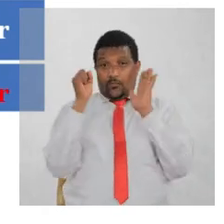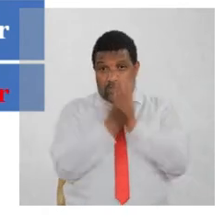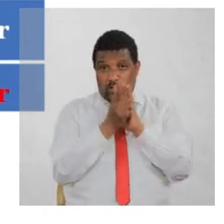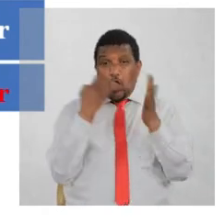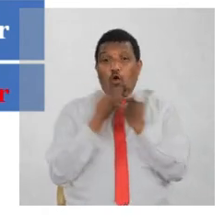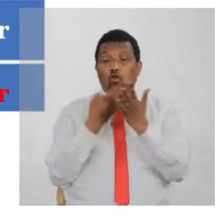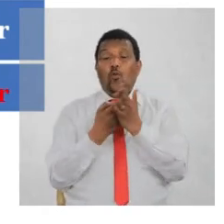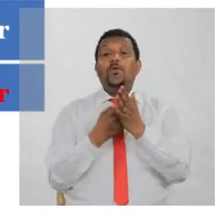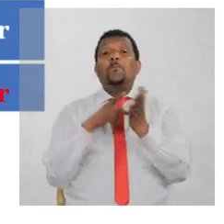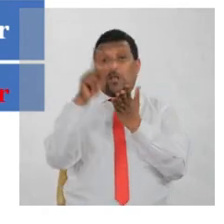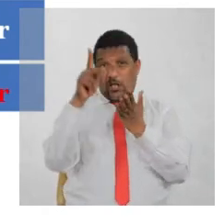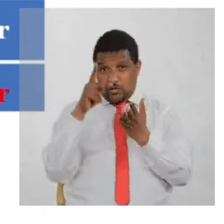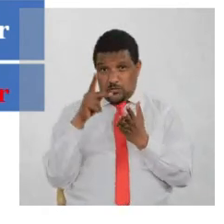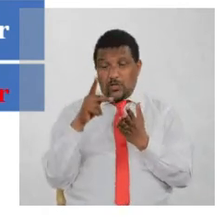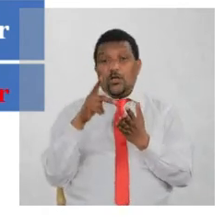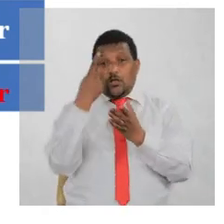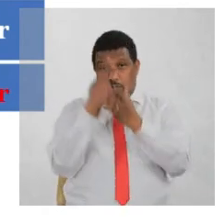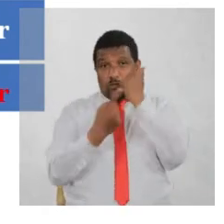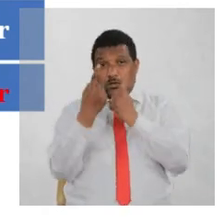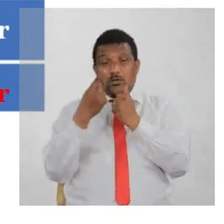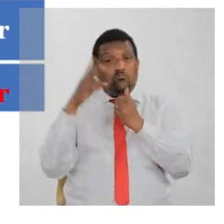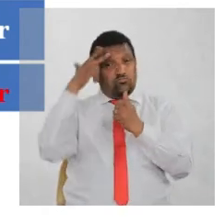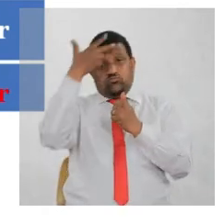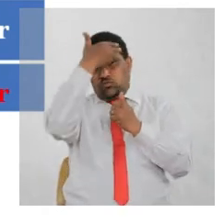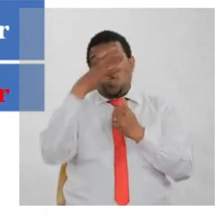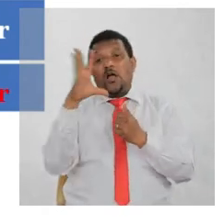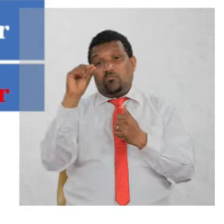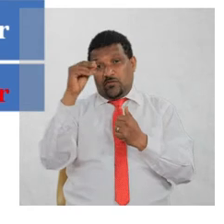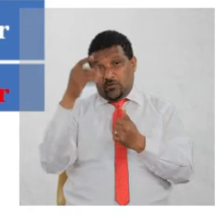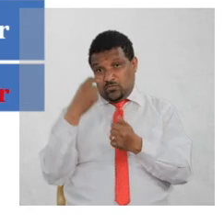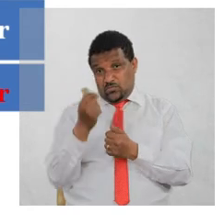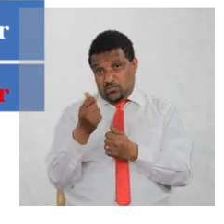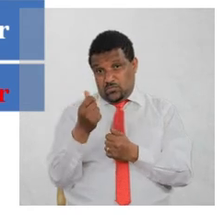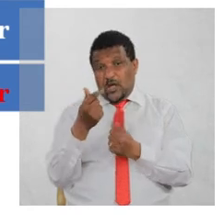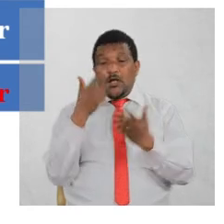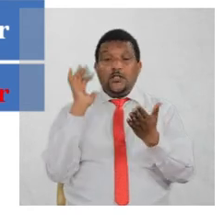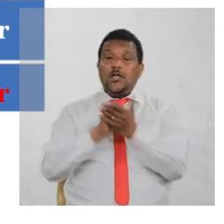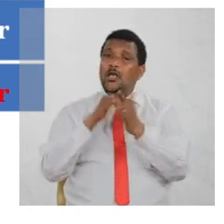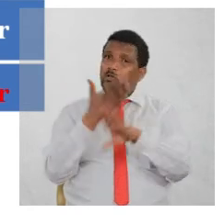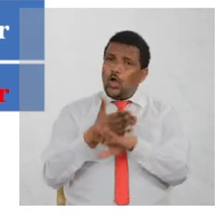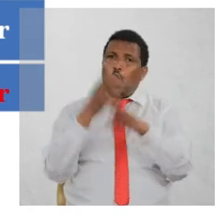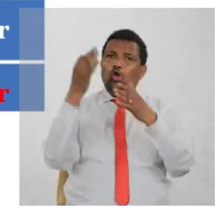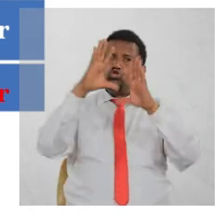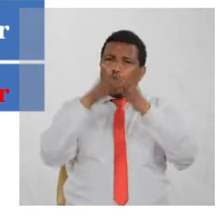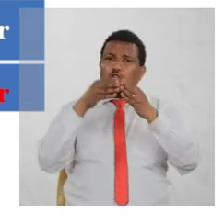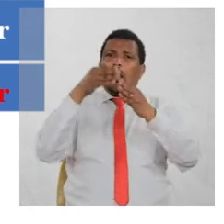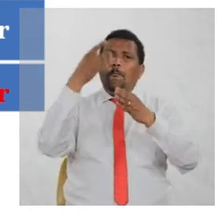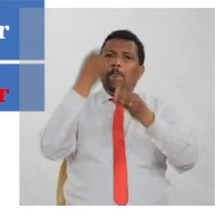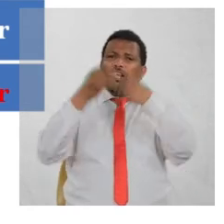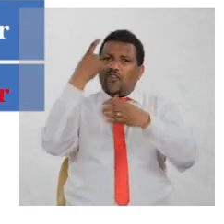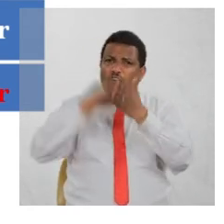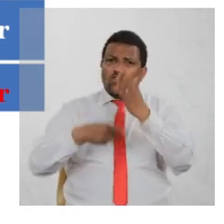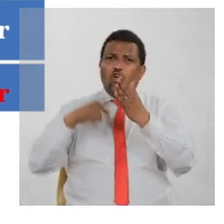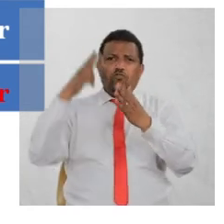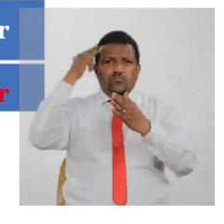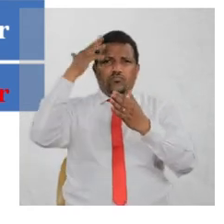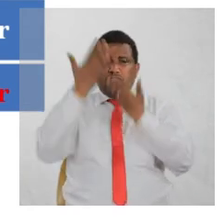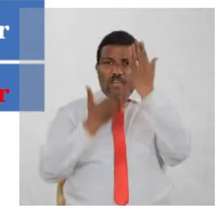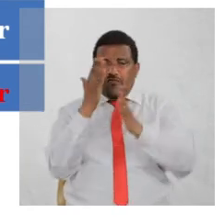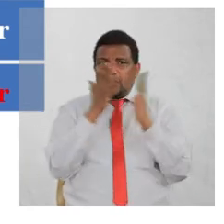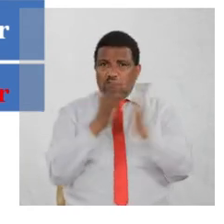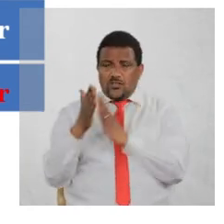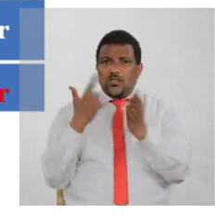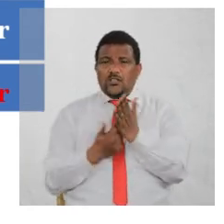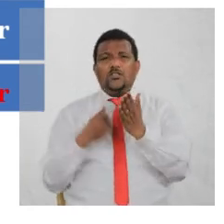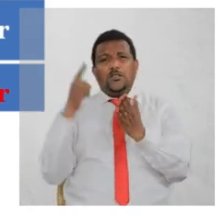economy, and if the price of a single haircut is per 50, then the total market value of haircut service produced in